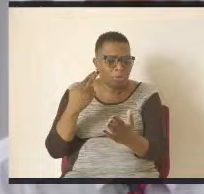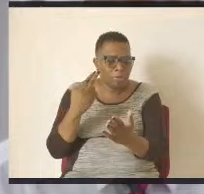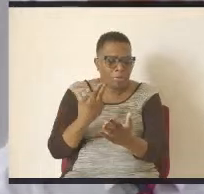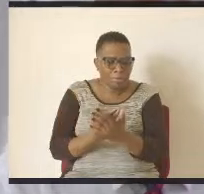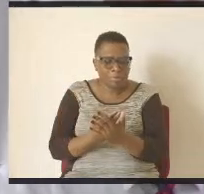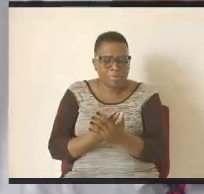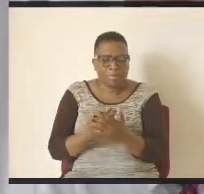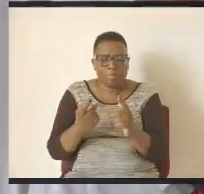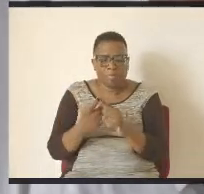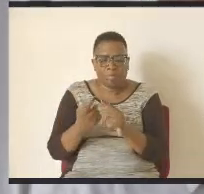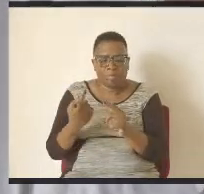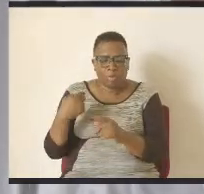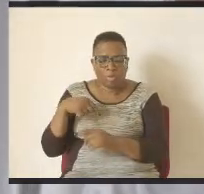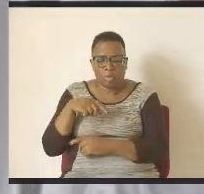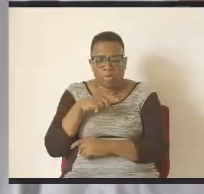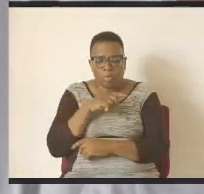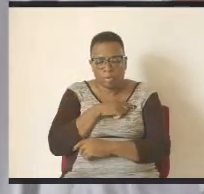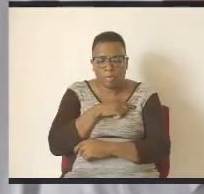to us.